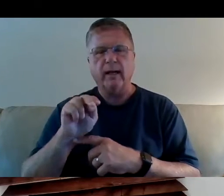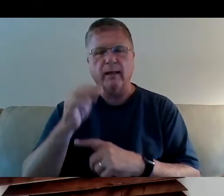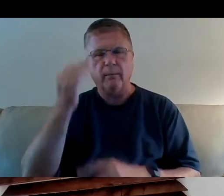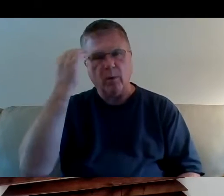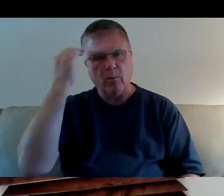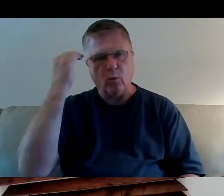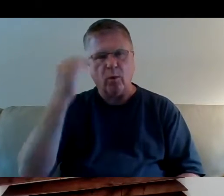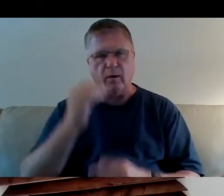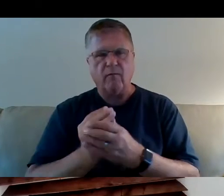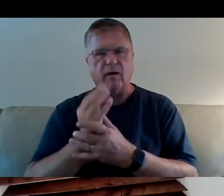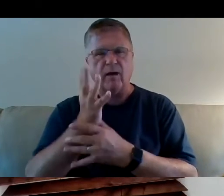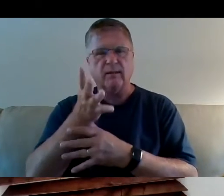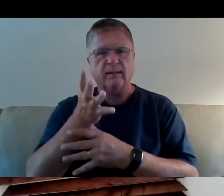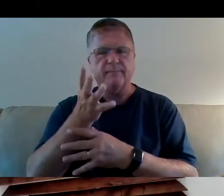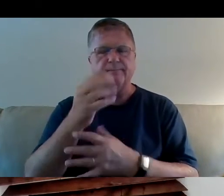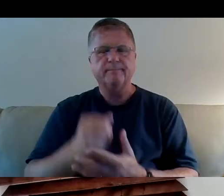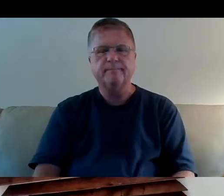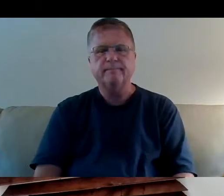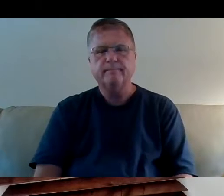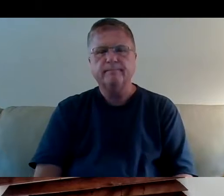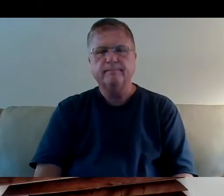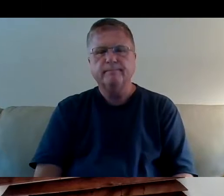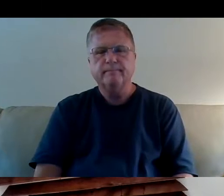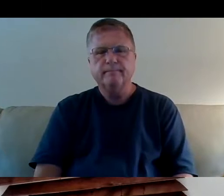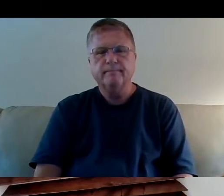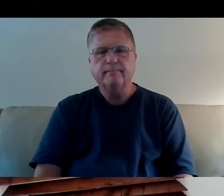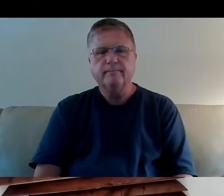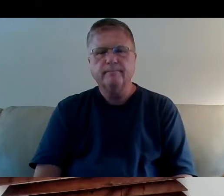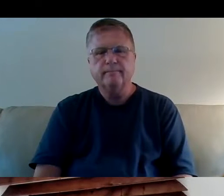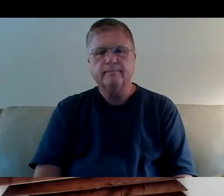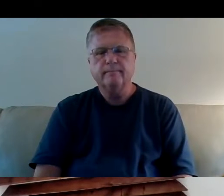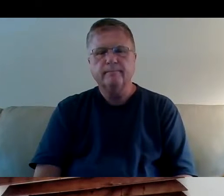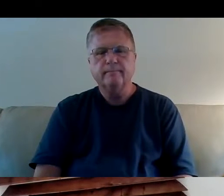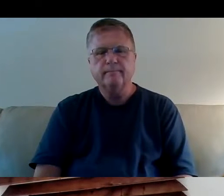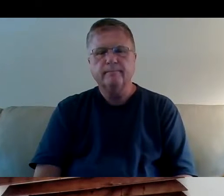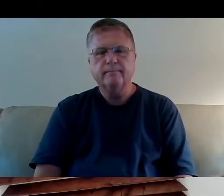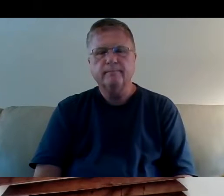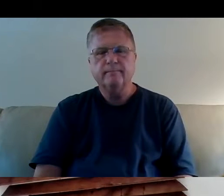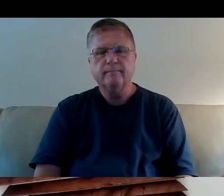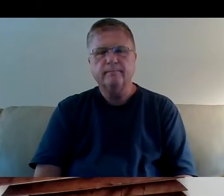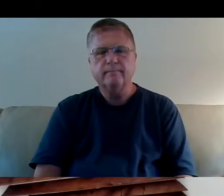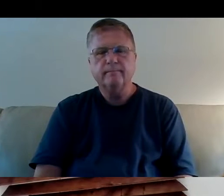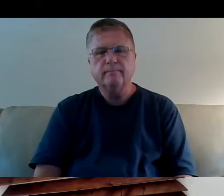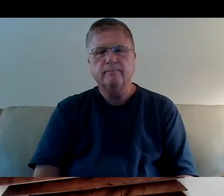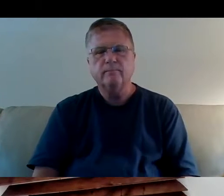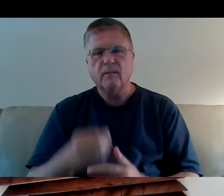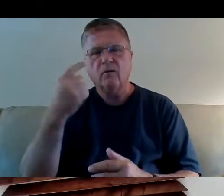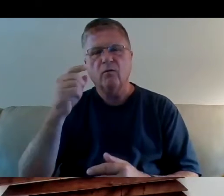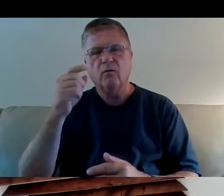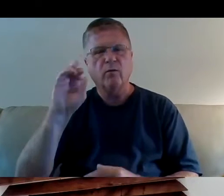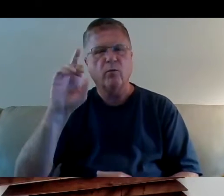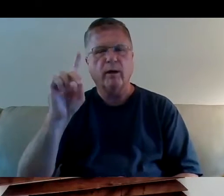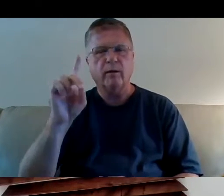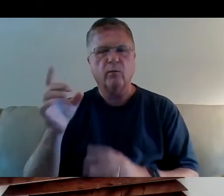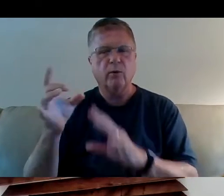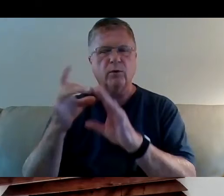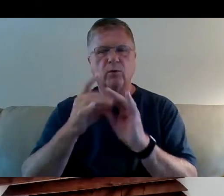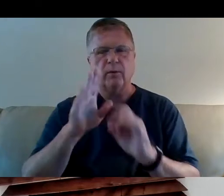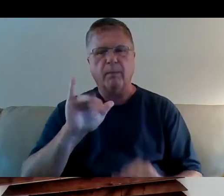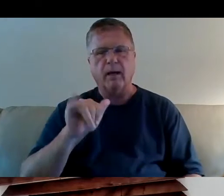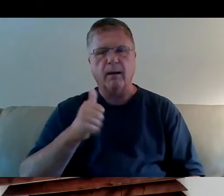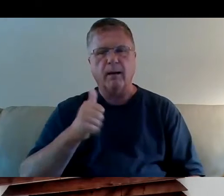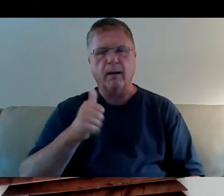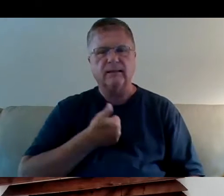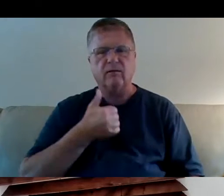All right, great. For the record, we are joined by myself and we have James Hill